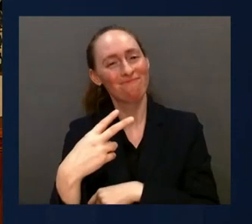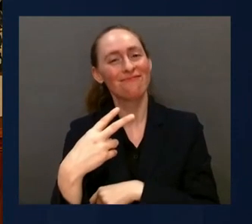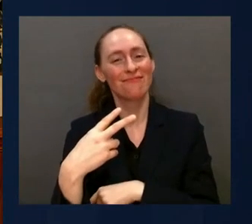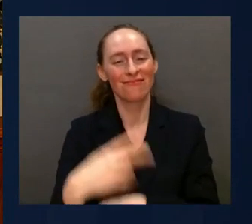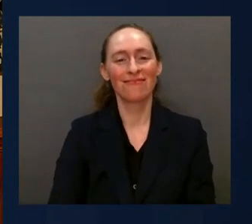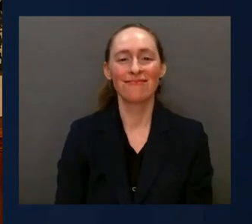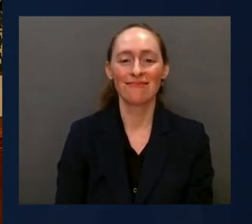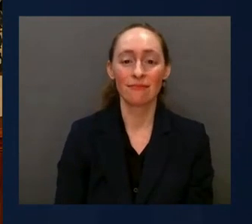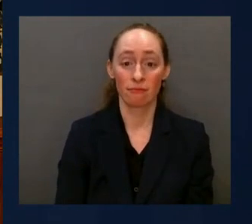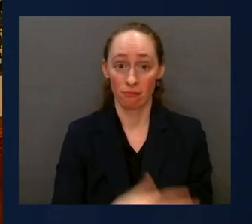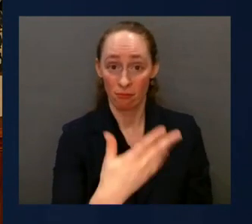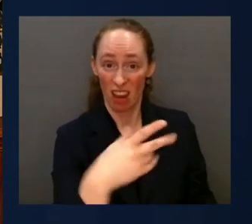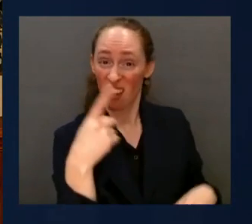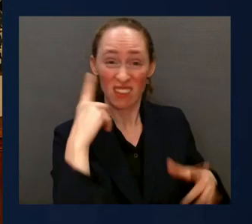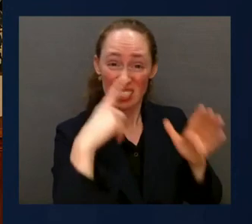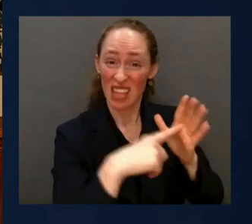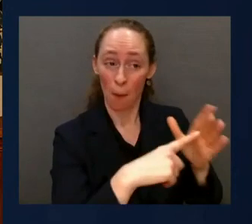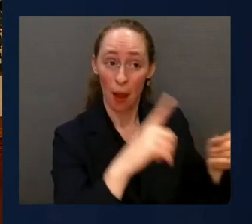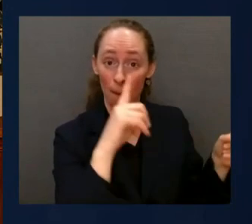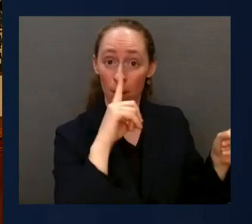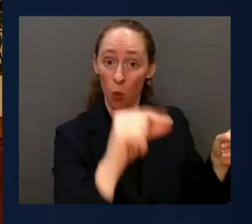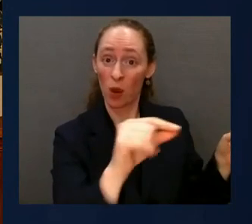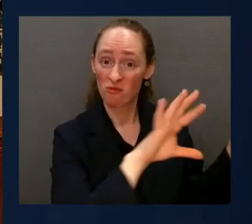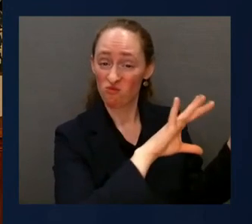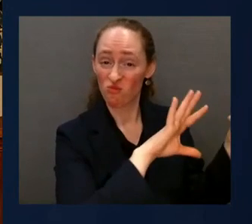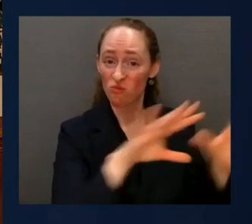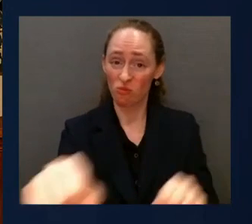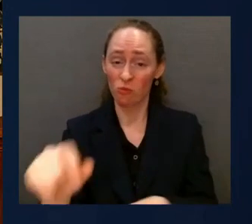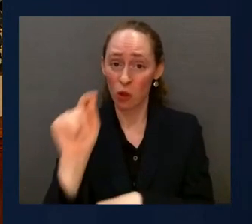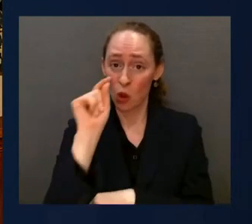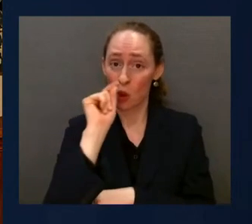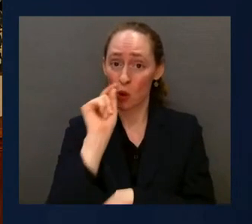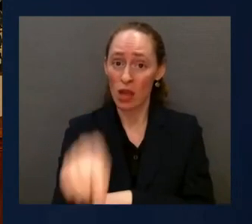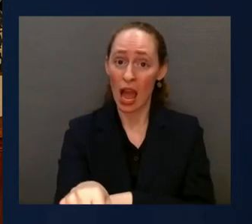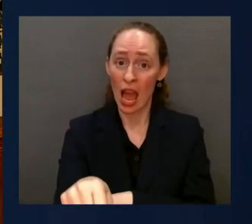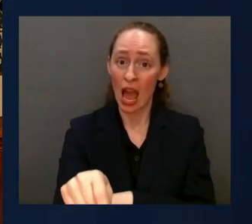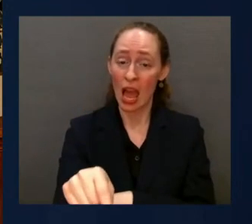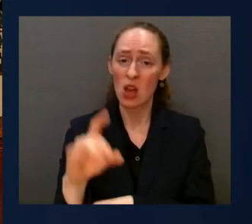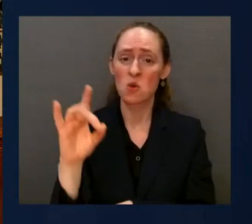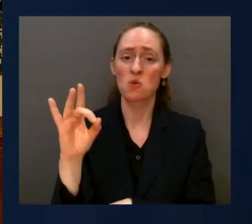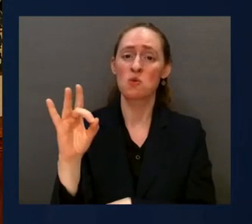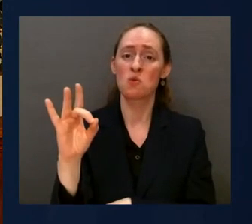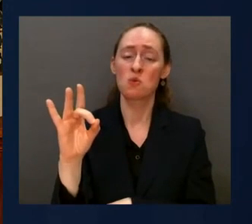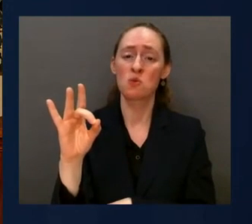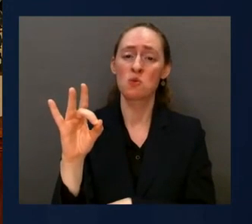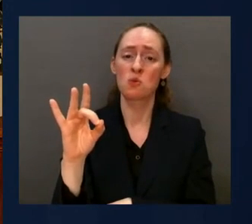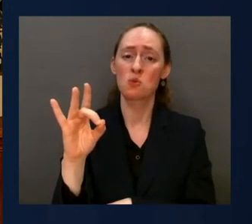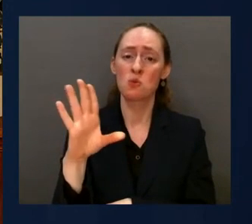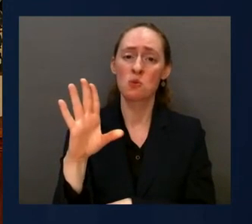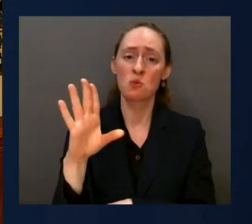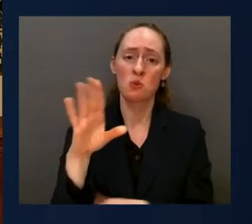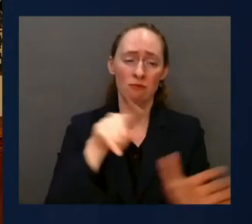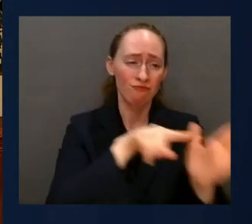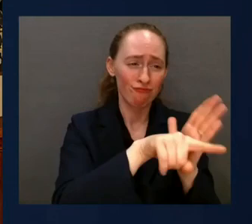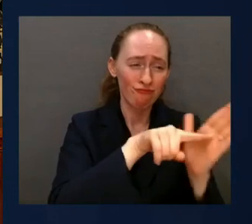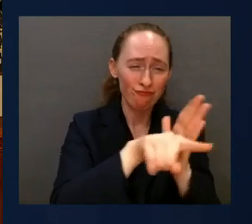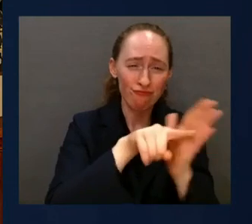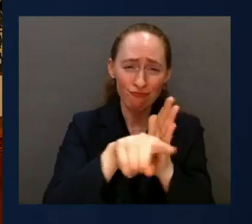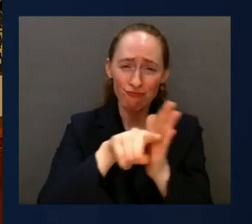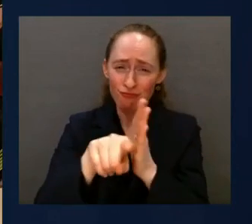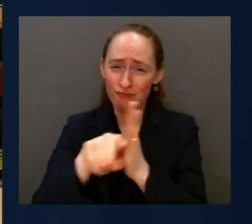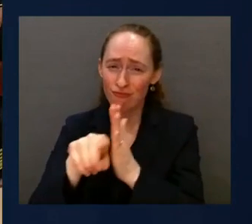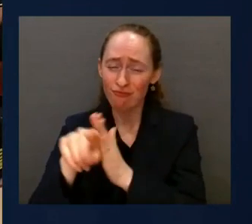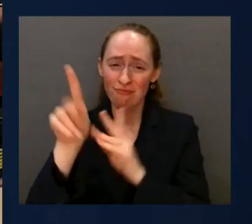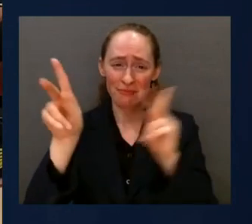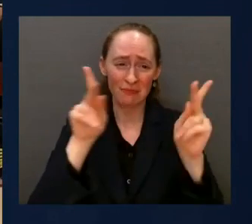Ukraine. A murderous assault, evoking images of death and destruction Europe suffered in World War II.